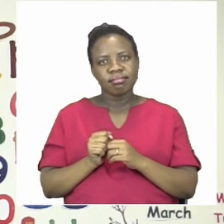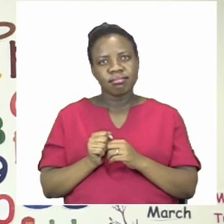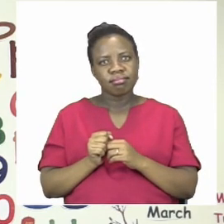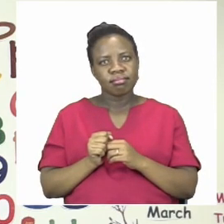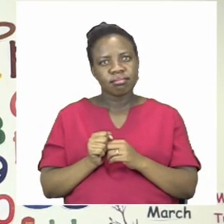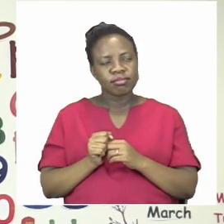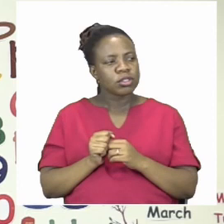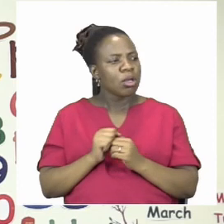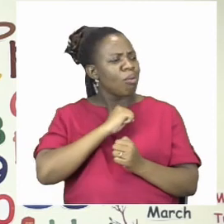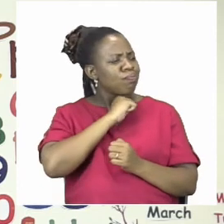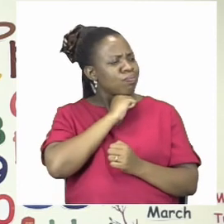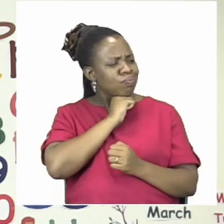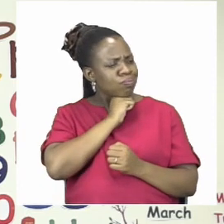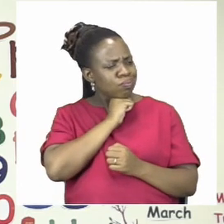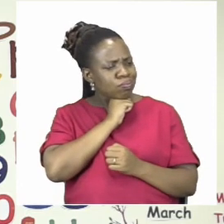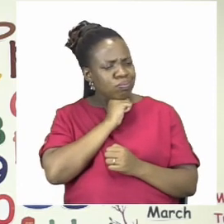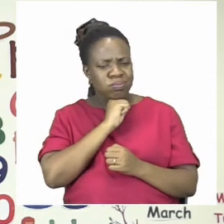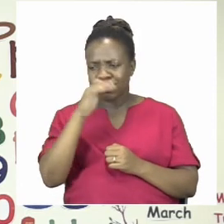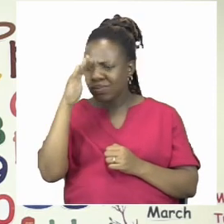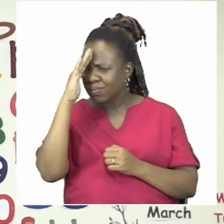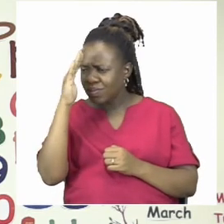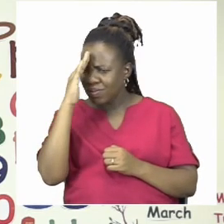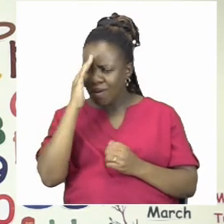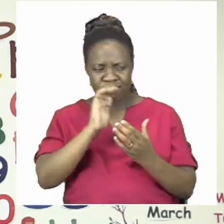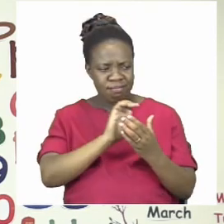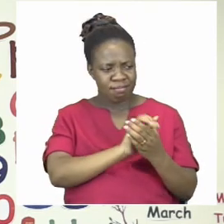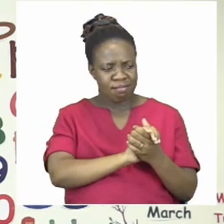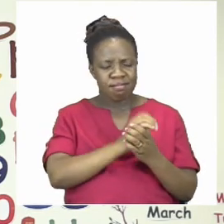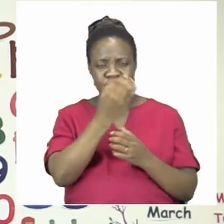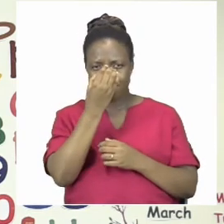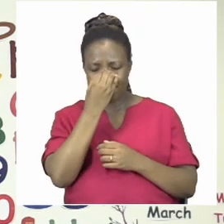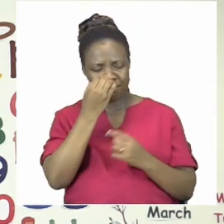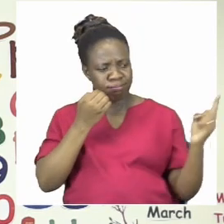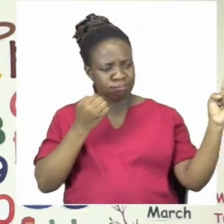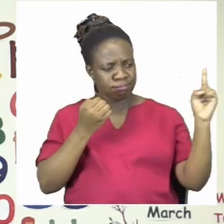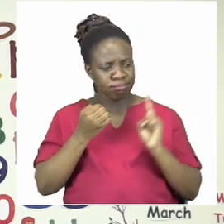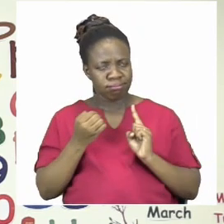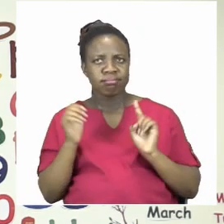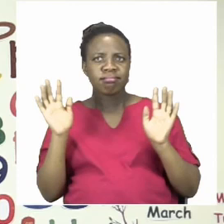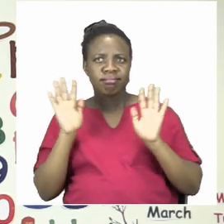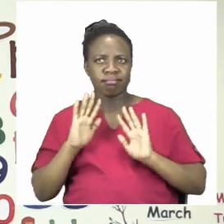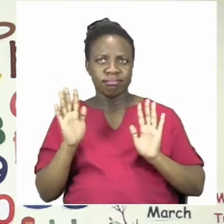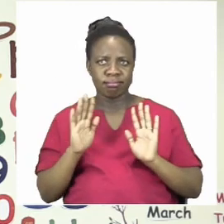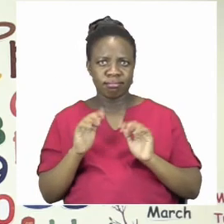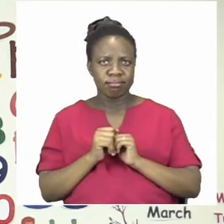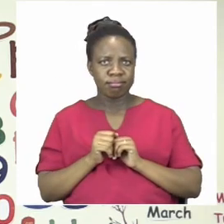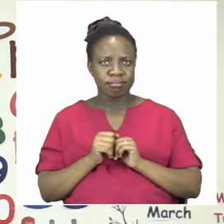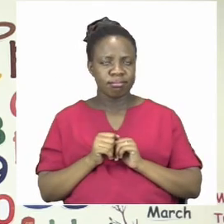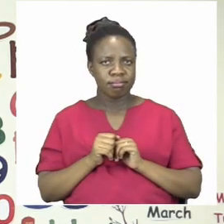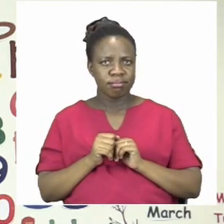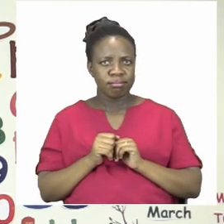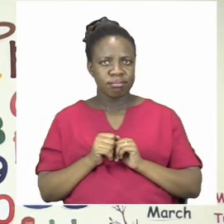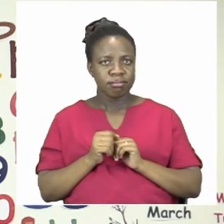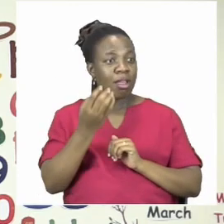me call our friend Zoshi to come along and say goodbye with me. Will you help me call Zoshi? Let's